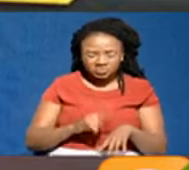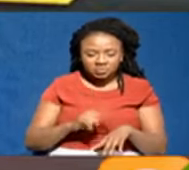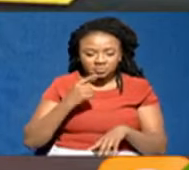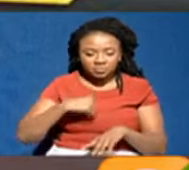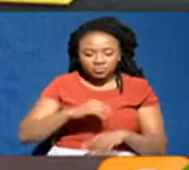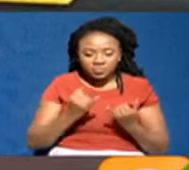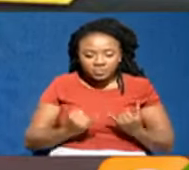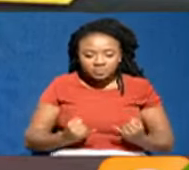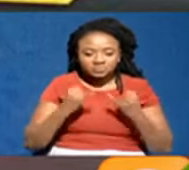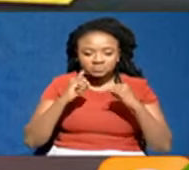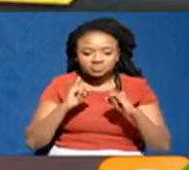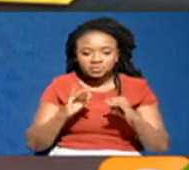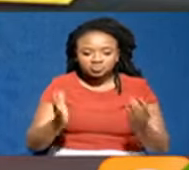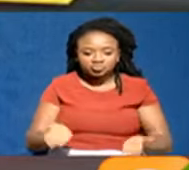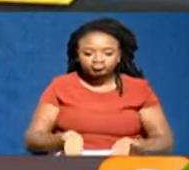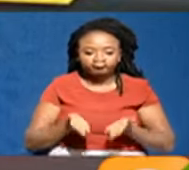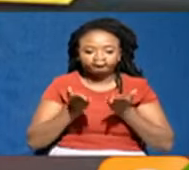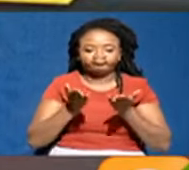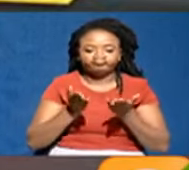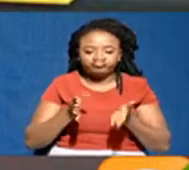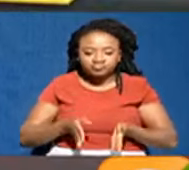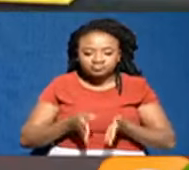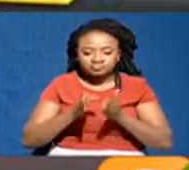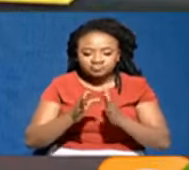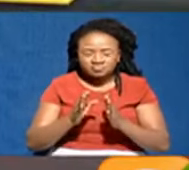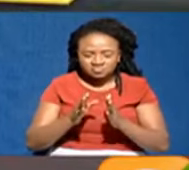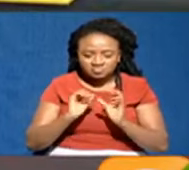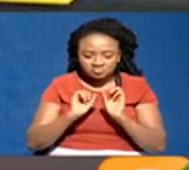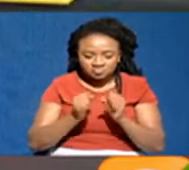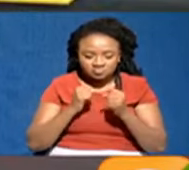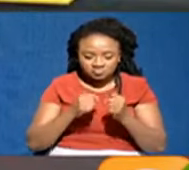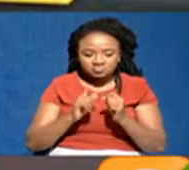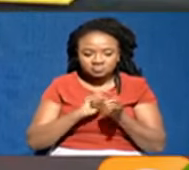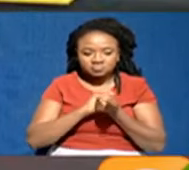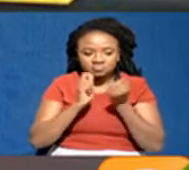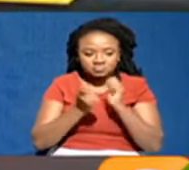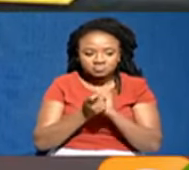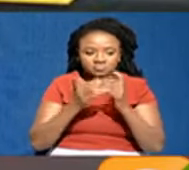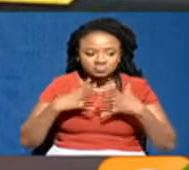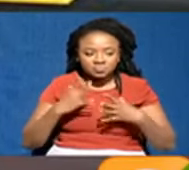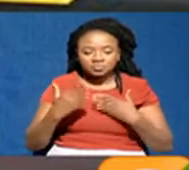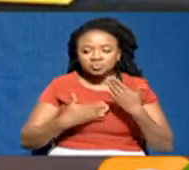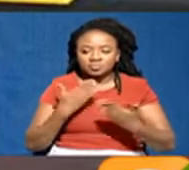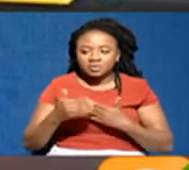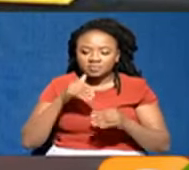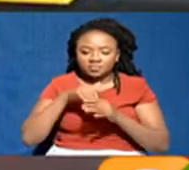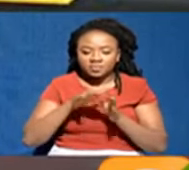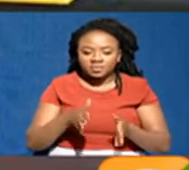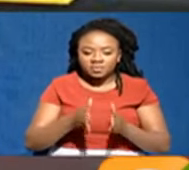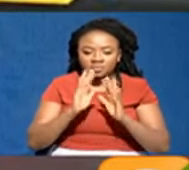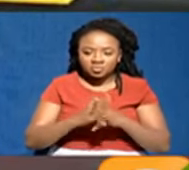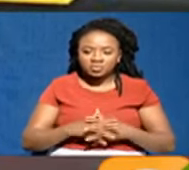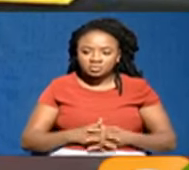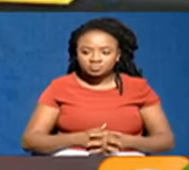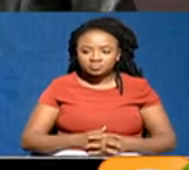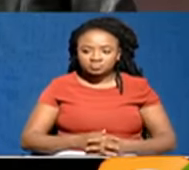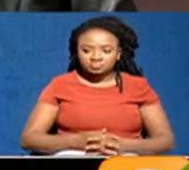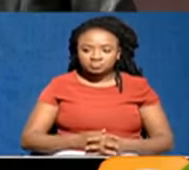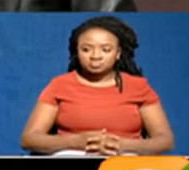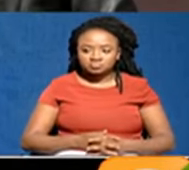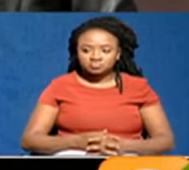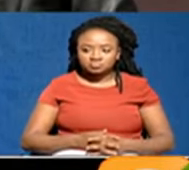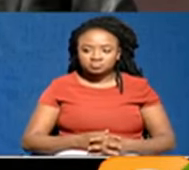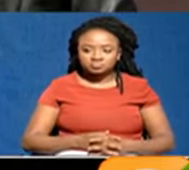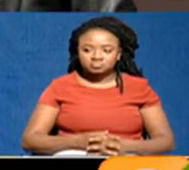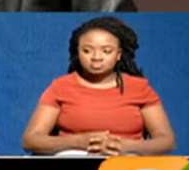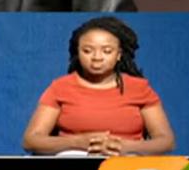trying to enhance road safety and changing behavior within our country and on our roads. Right. You know, Bright, let me